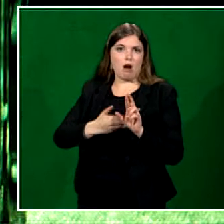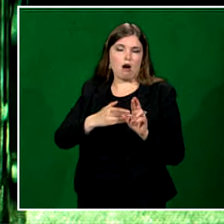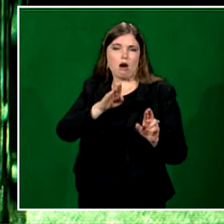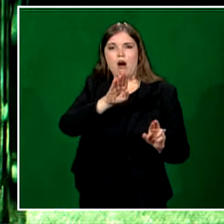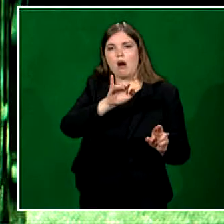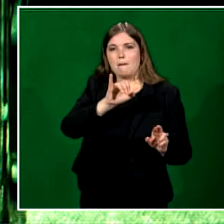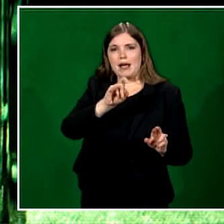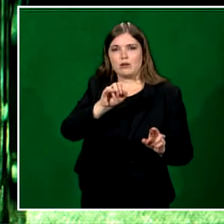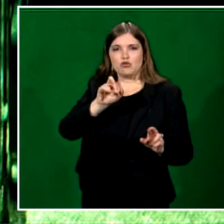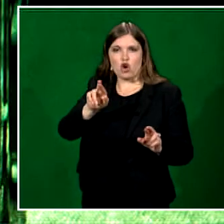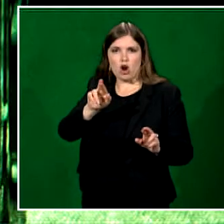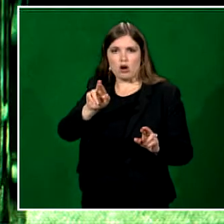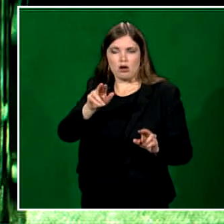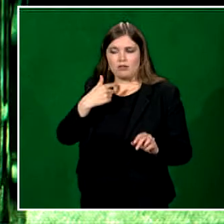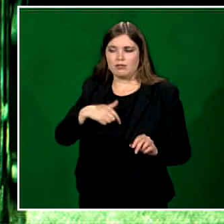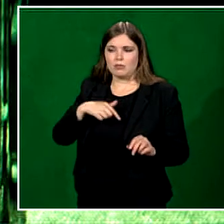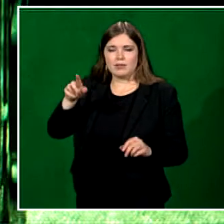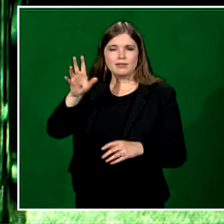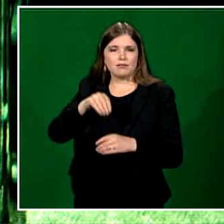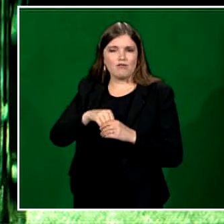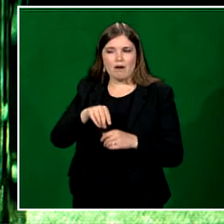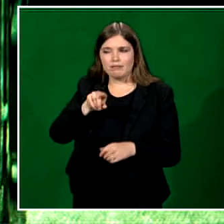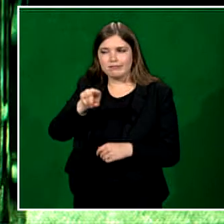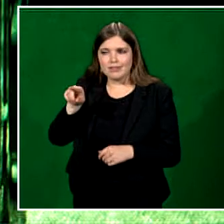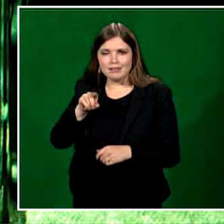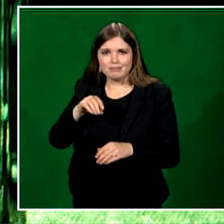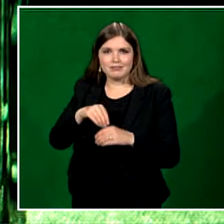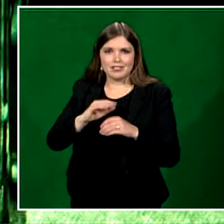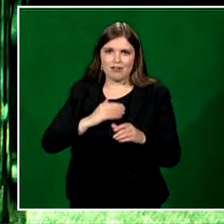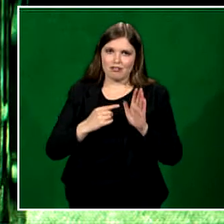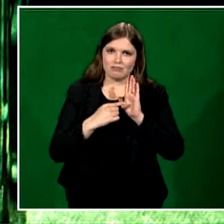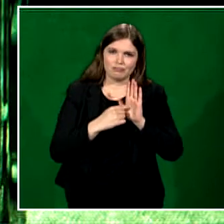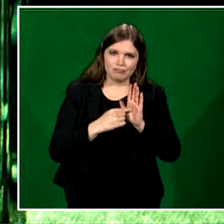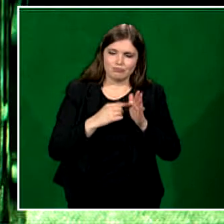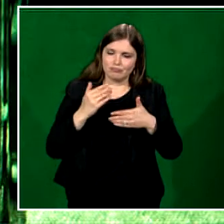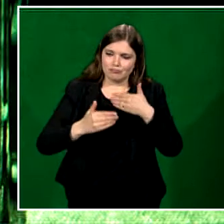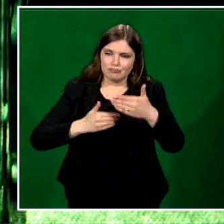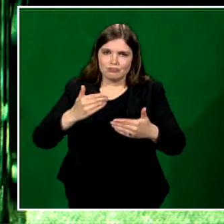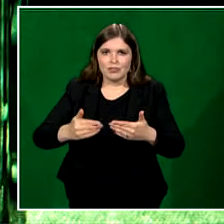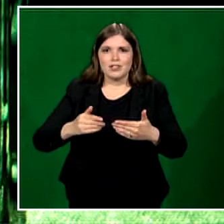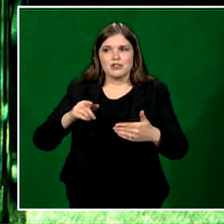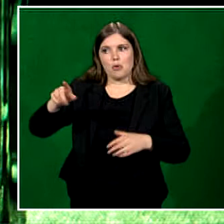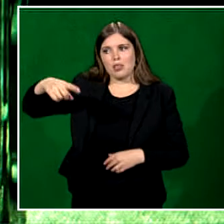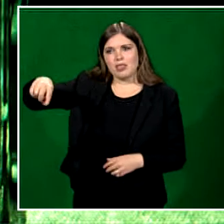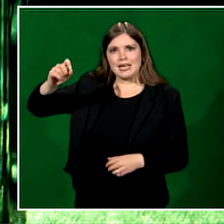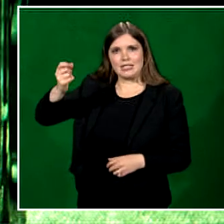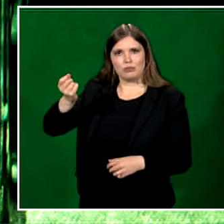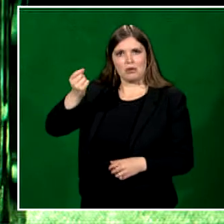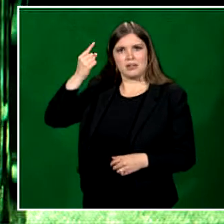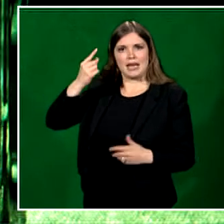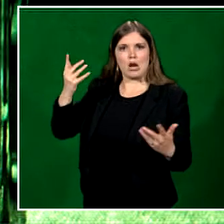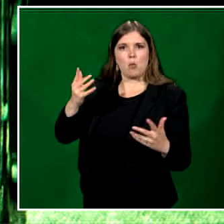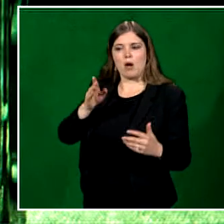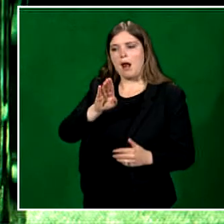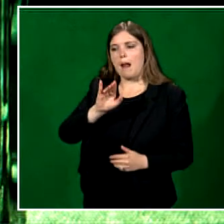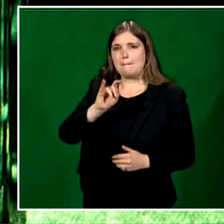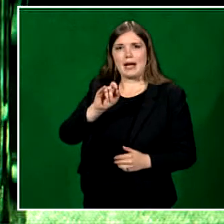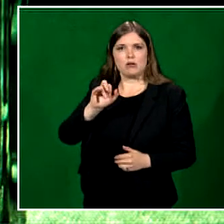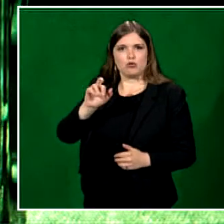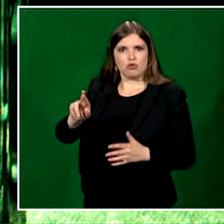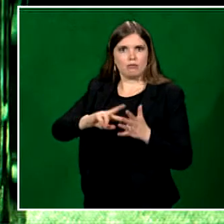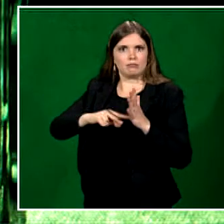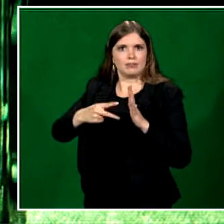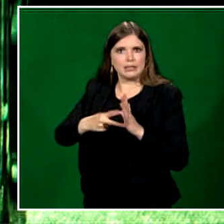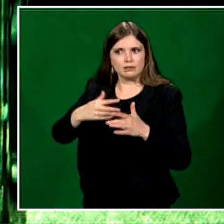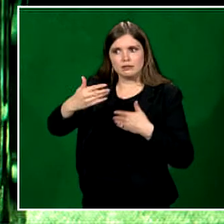in our food demonstration for them to understand and appreciate what biochar is in terms of the production, the quantity